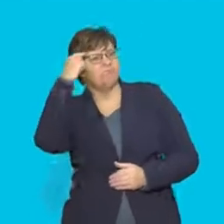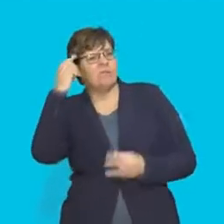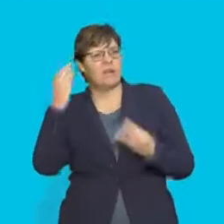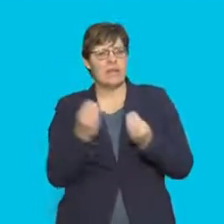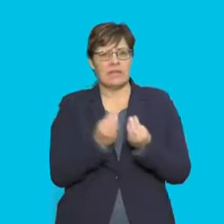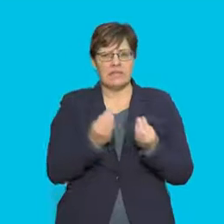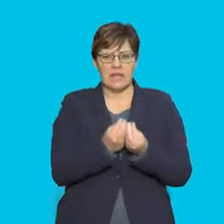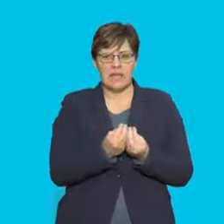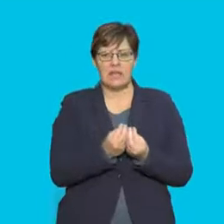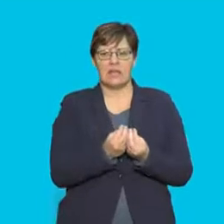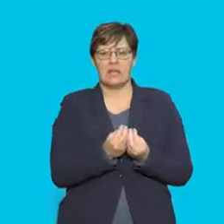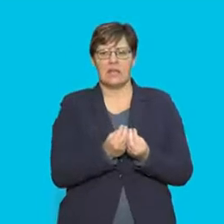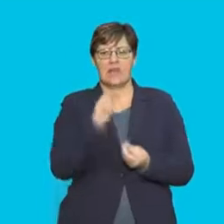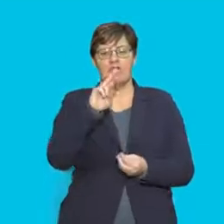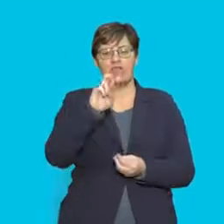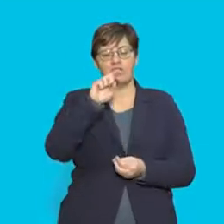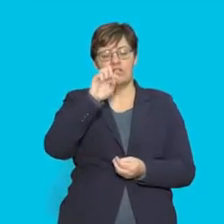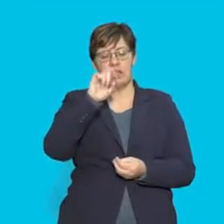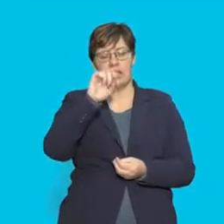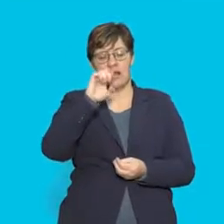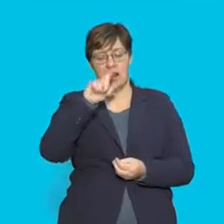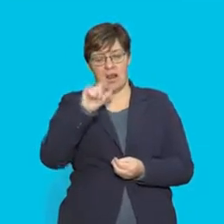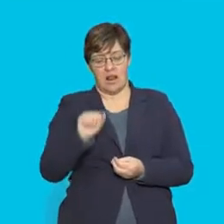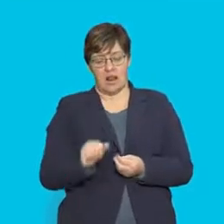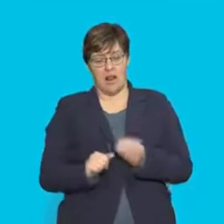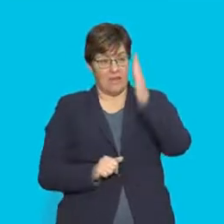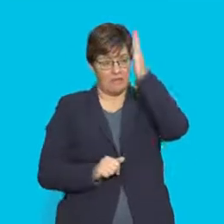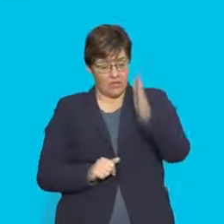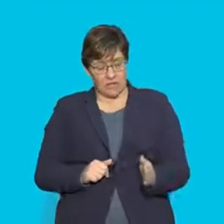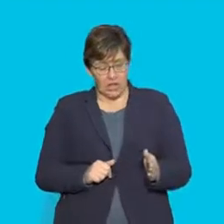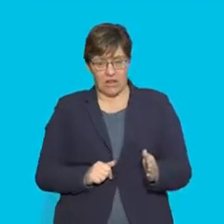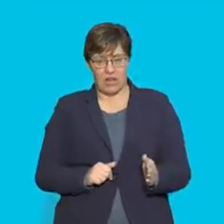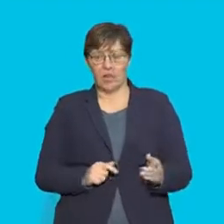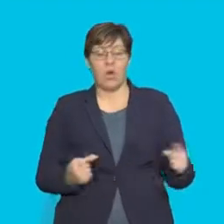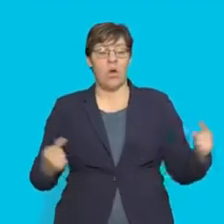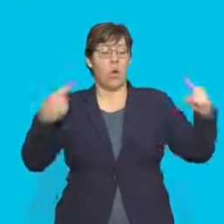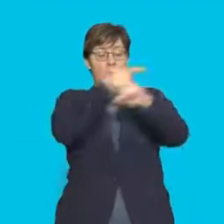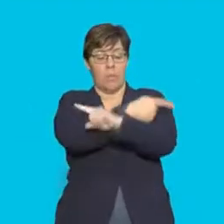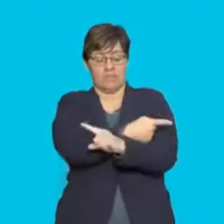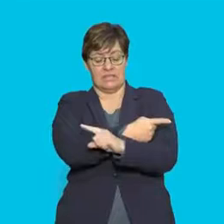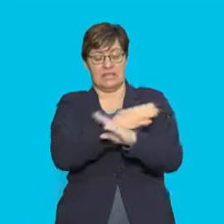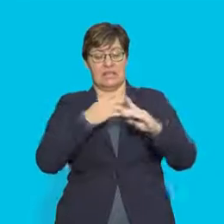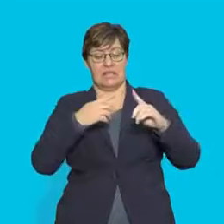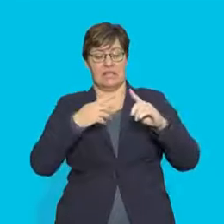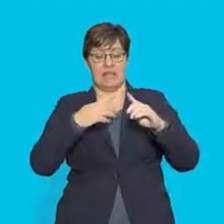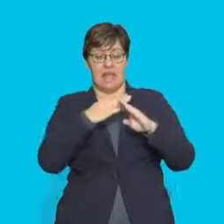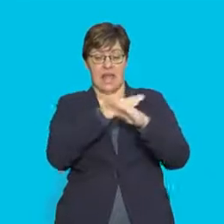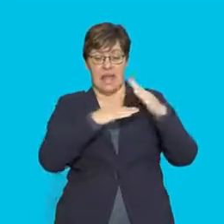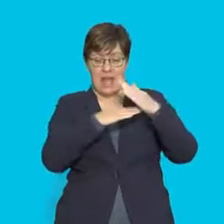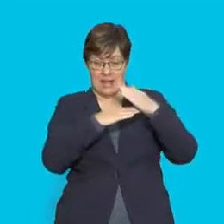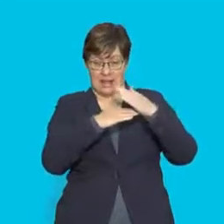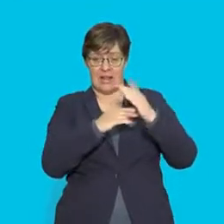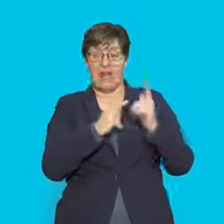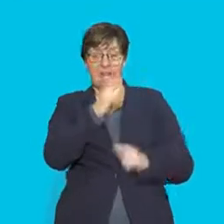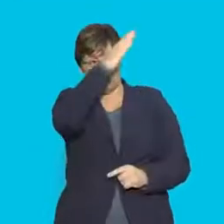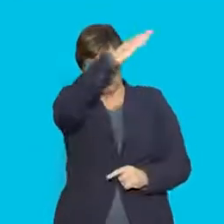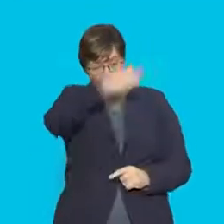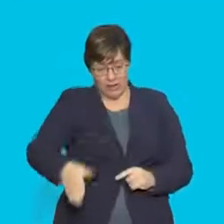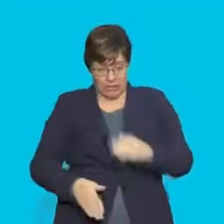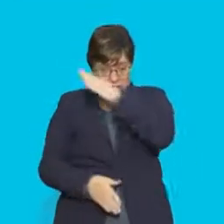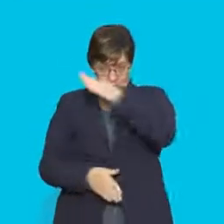like vertically opposite angles, right? Because you can only talk about vertically opposite angles if the lines are